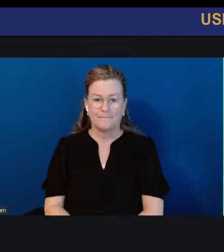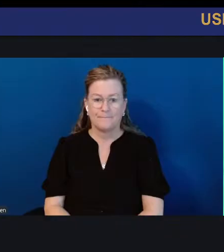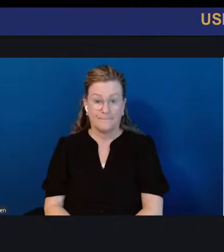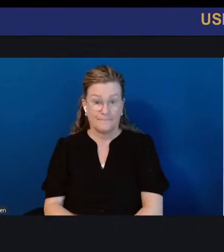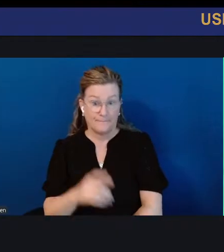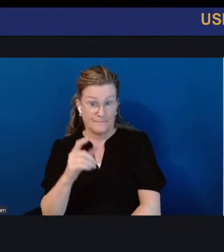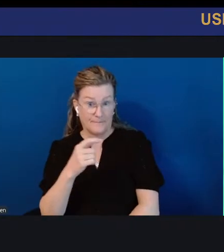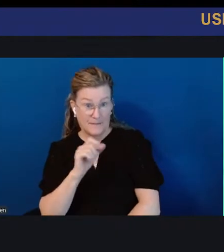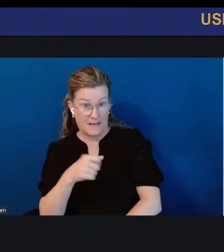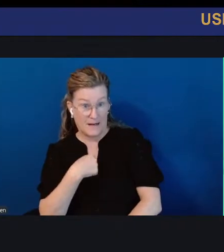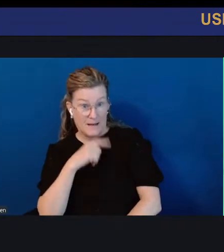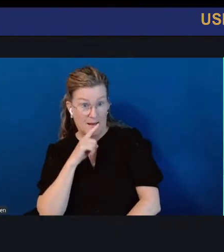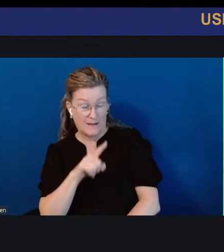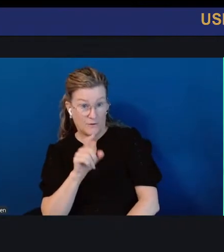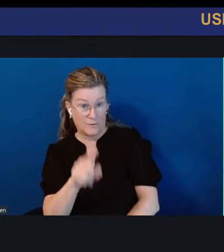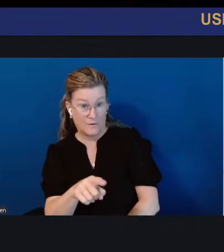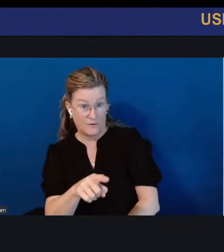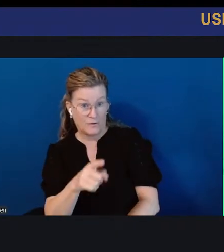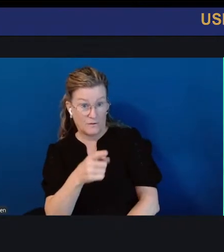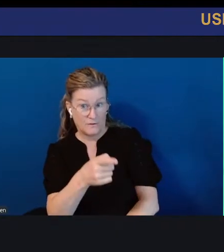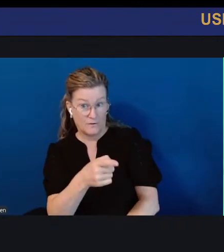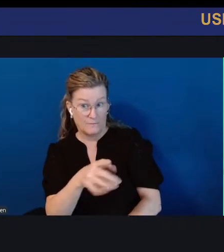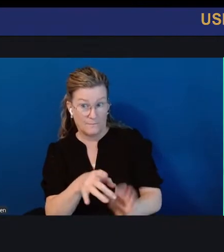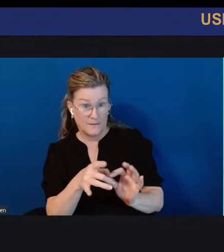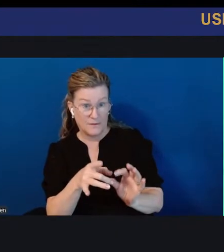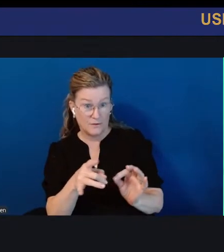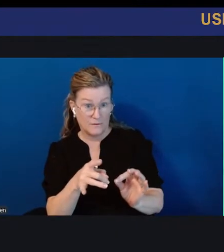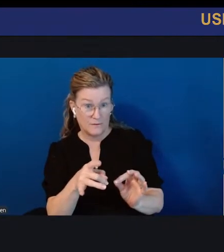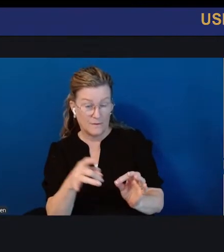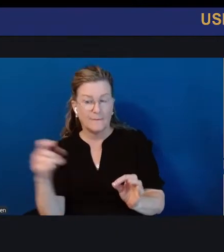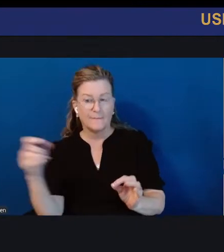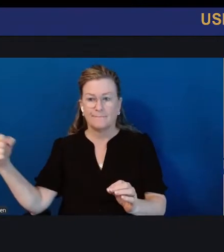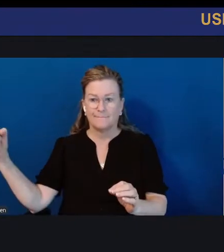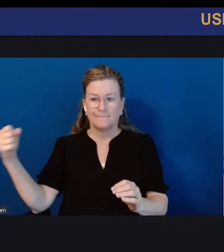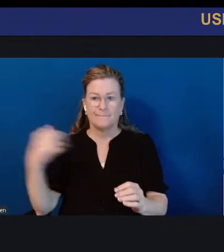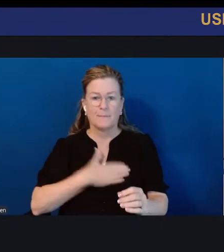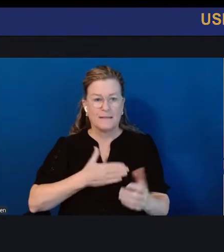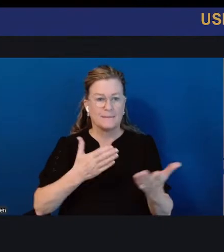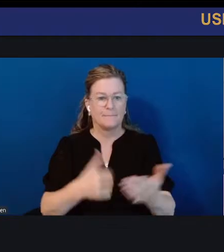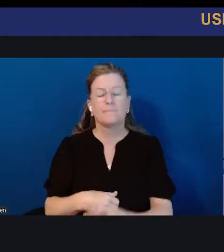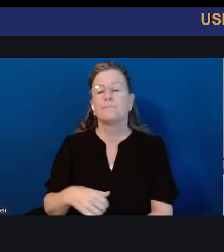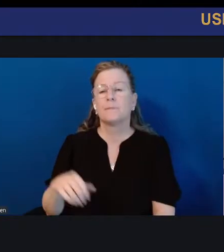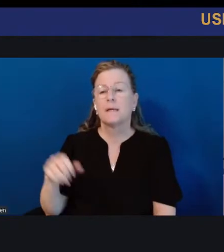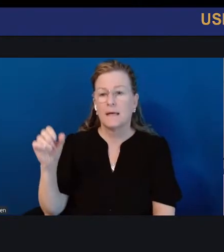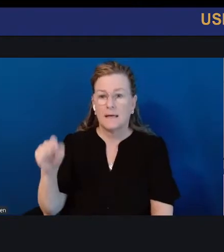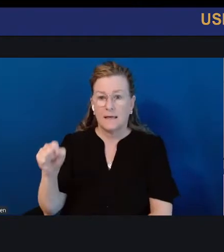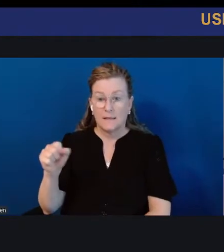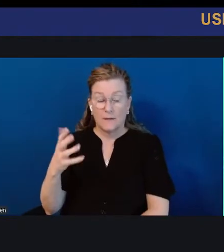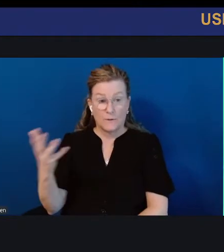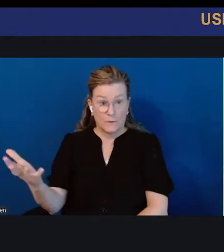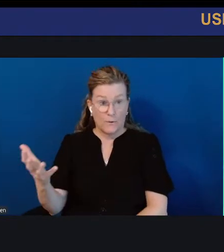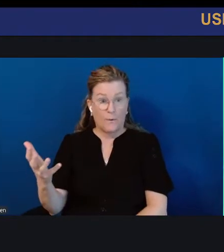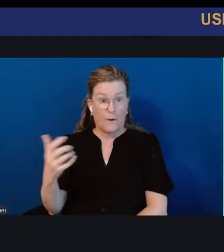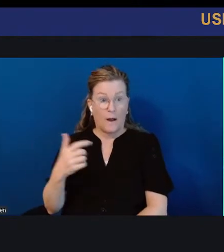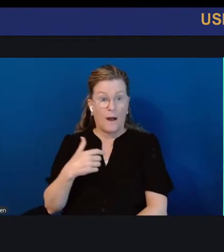And if I may answer the question that she posed at the beginning. Yes, please. Yes. So what I was recommending